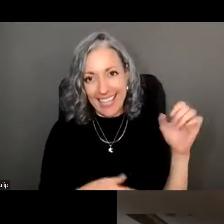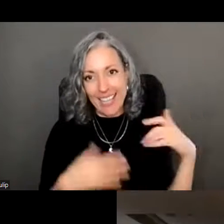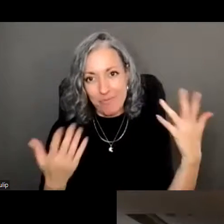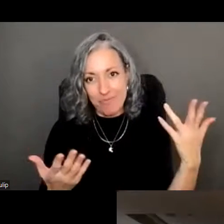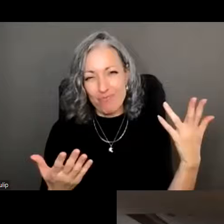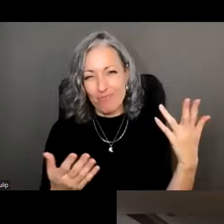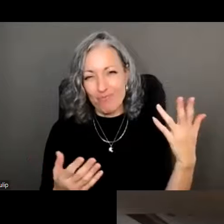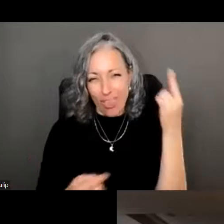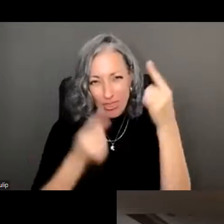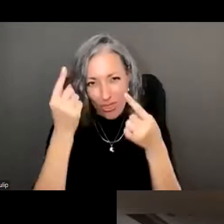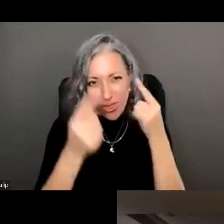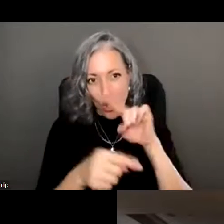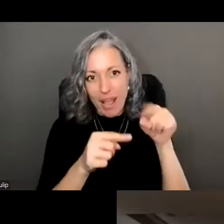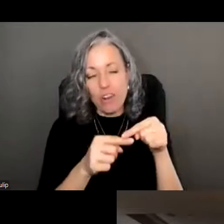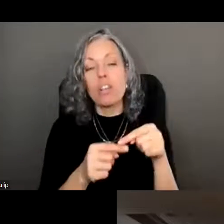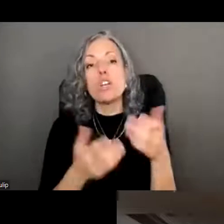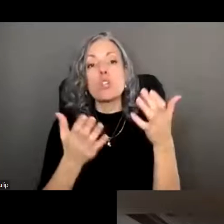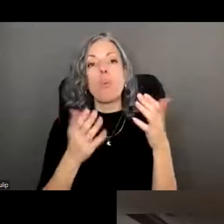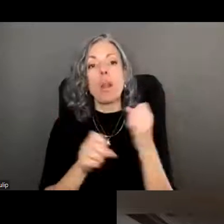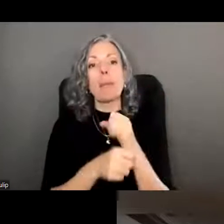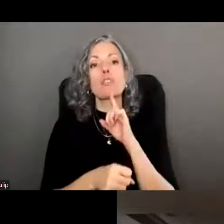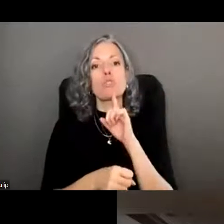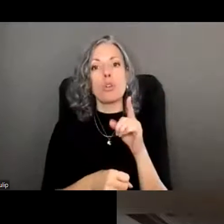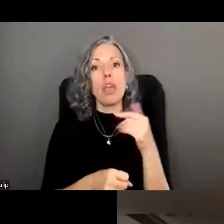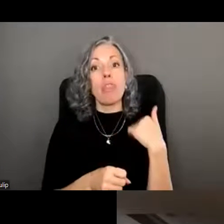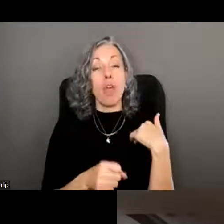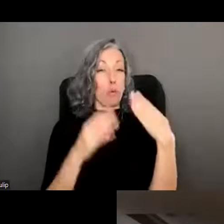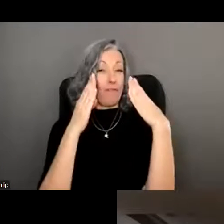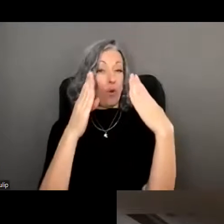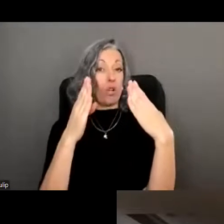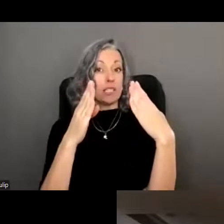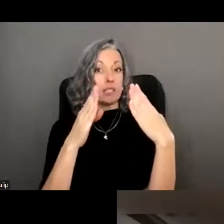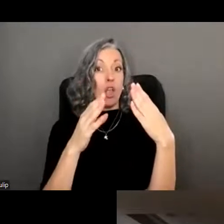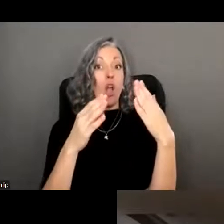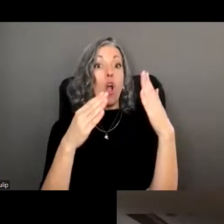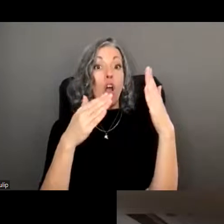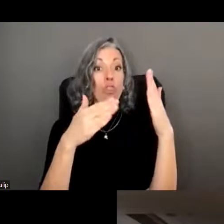taken into account. So we wanted to make sure that we highlight our priorities on the top,